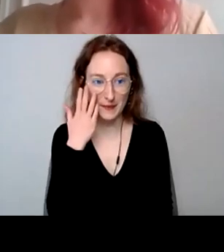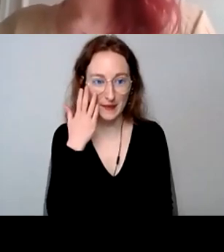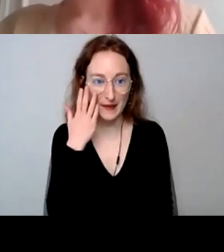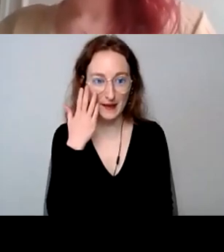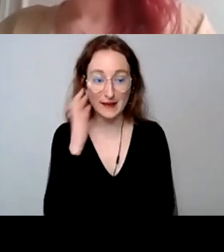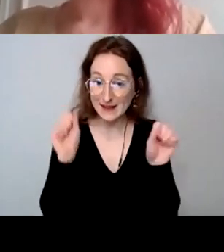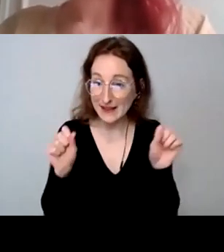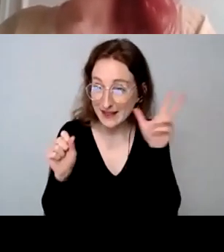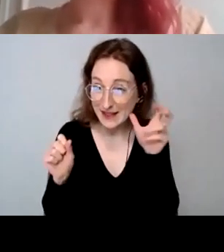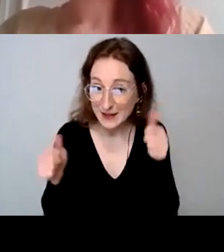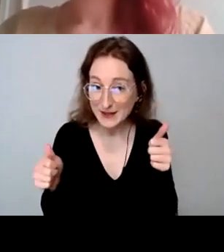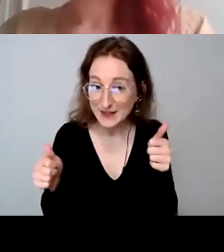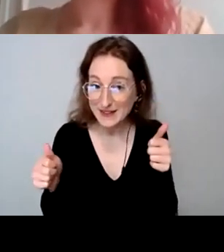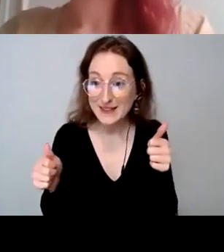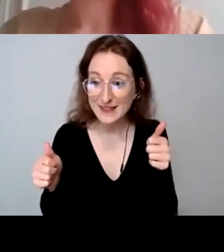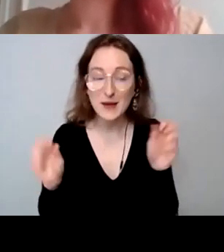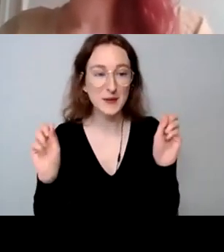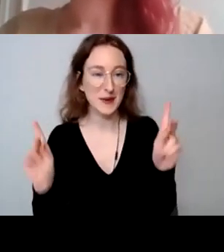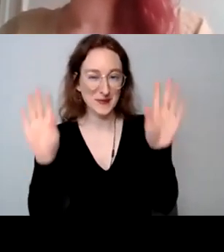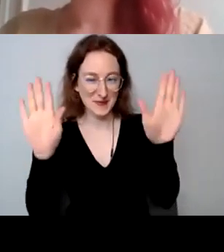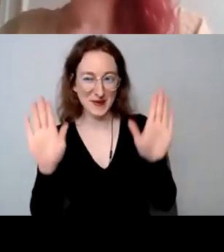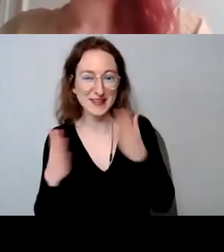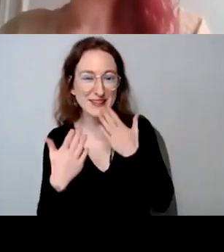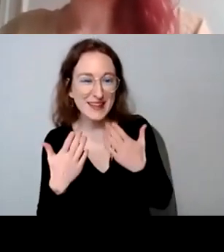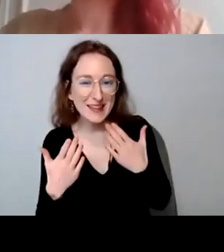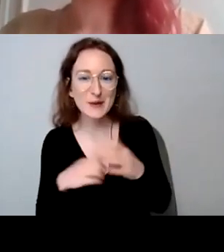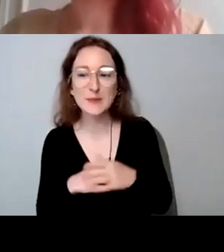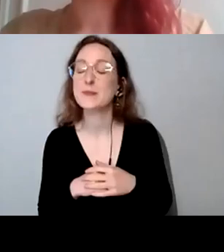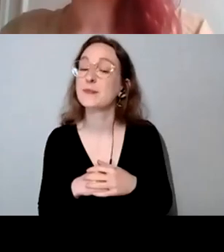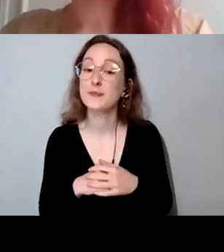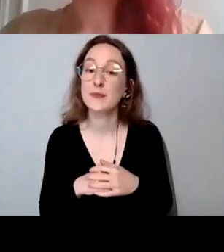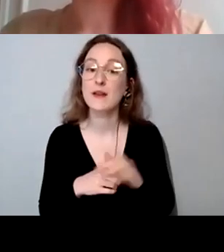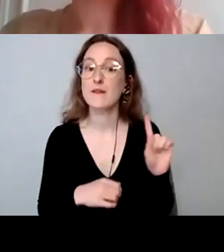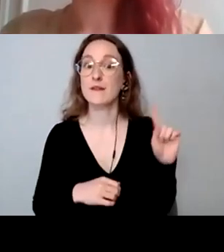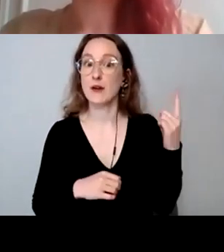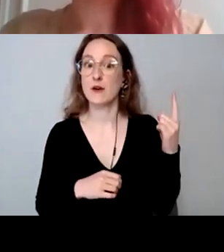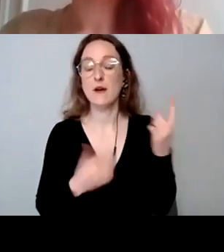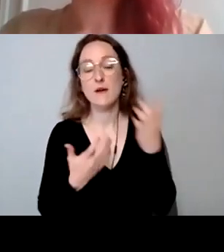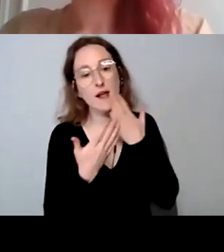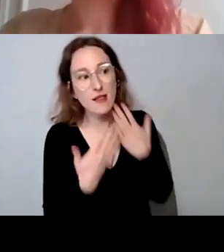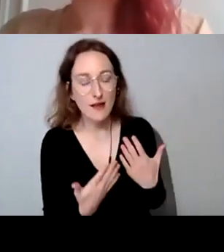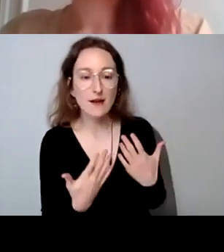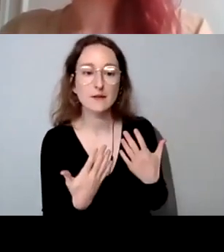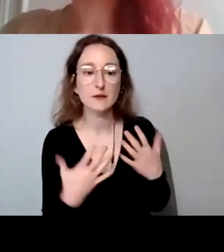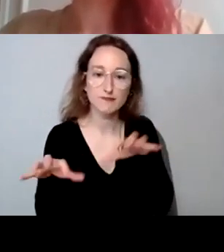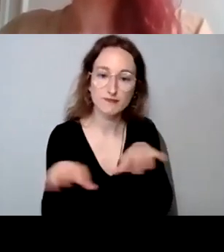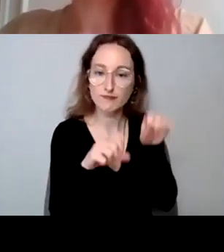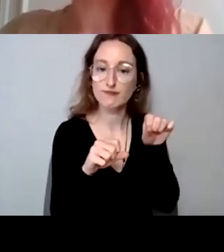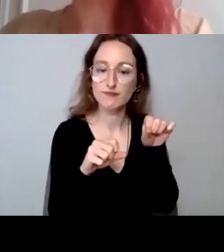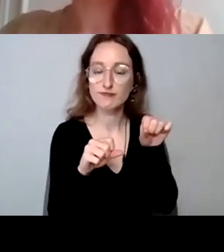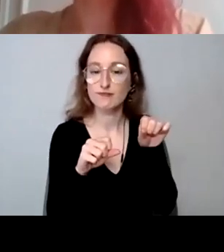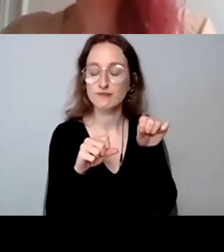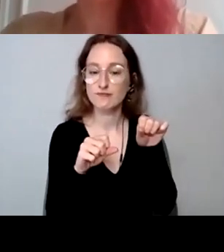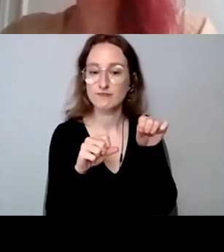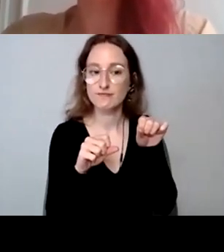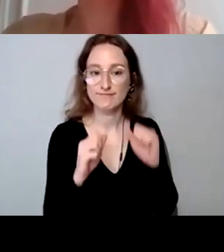Okay. Can you hear me? Awesome. Thank you. Thank you, Sarah. And first of all, I wanted to thank the organizers for